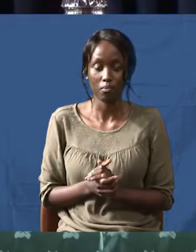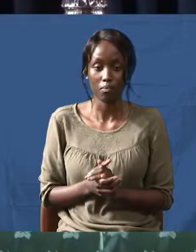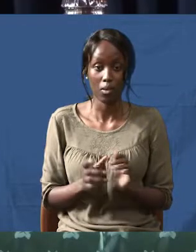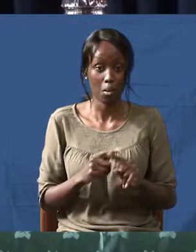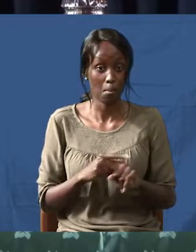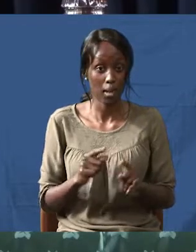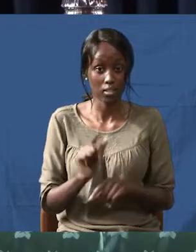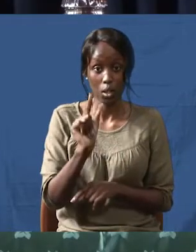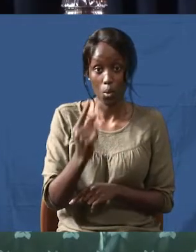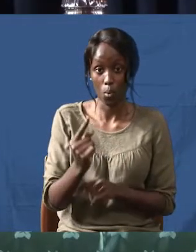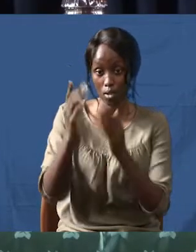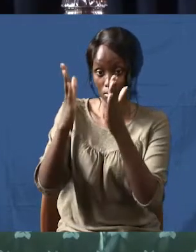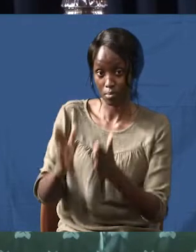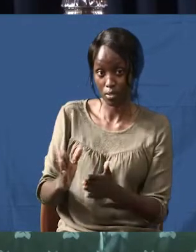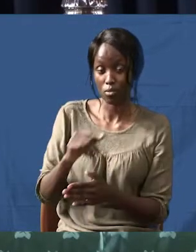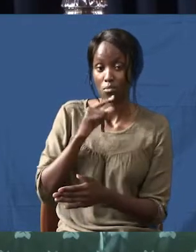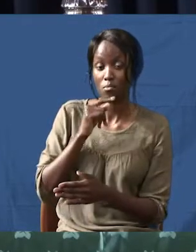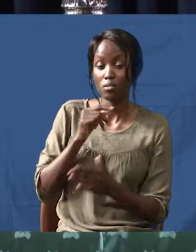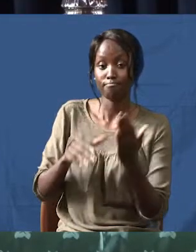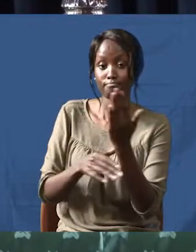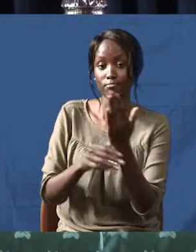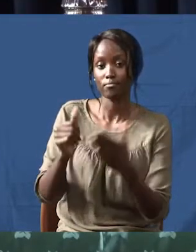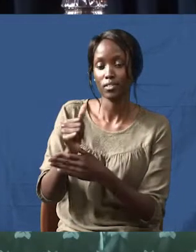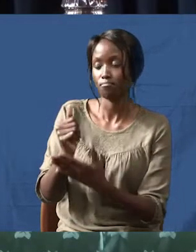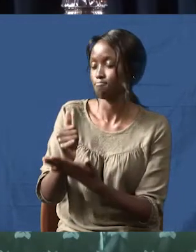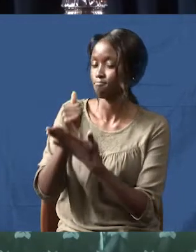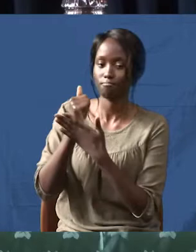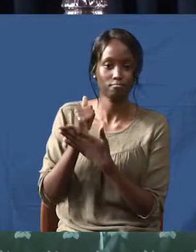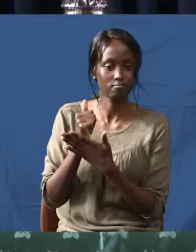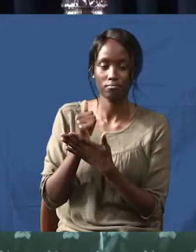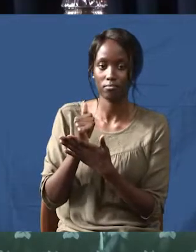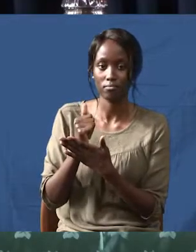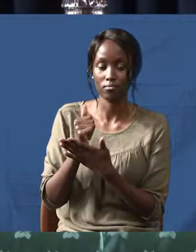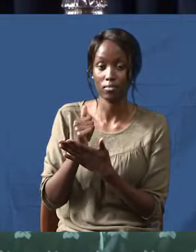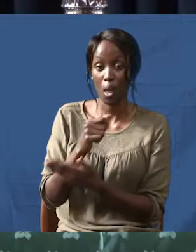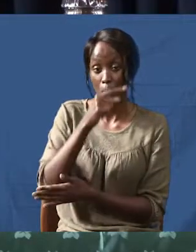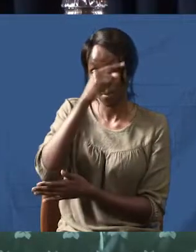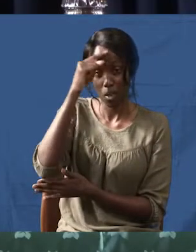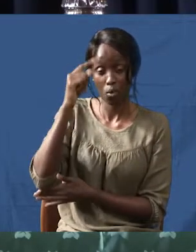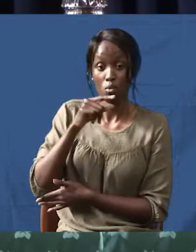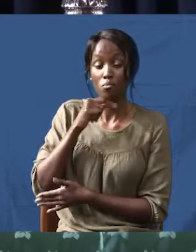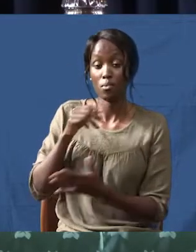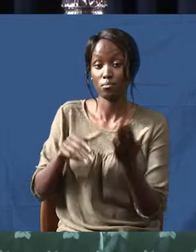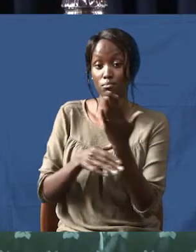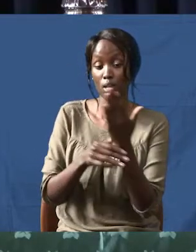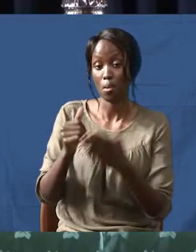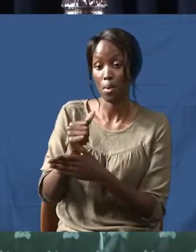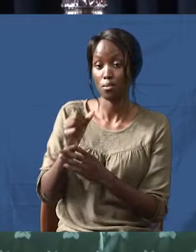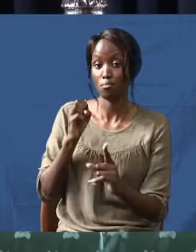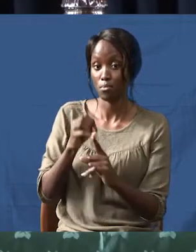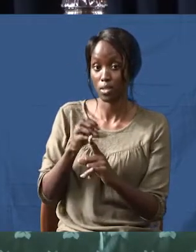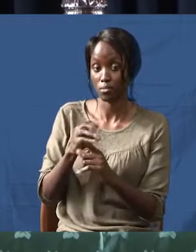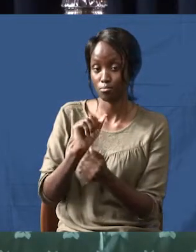But Barnabas vouched for him. And because of this, the